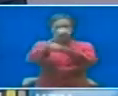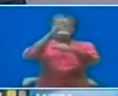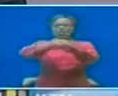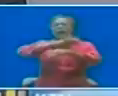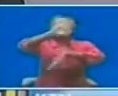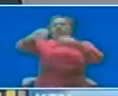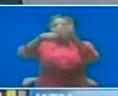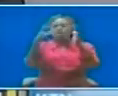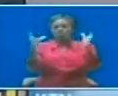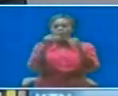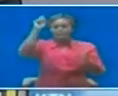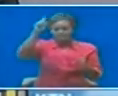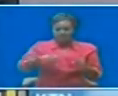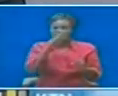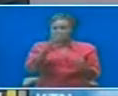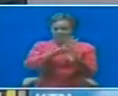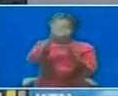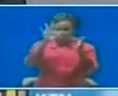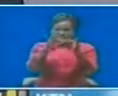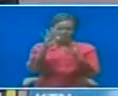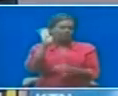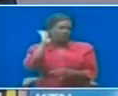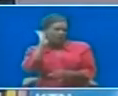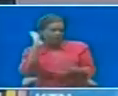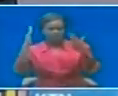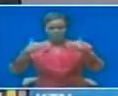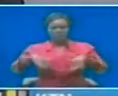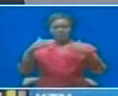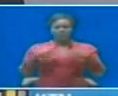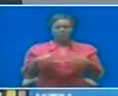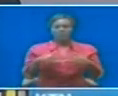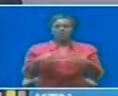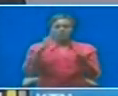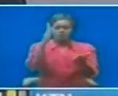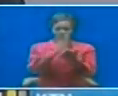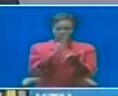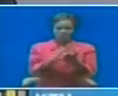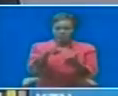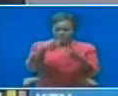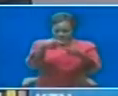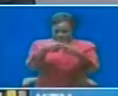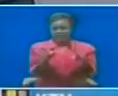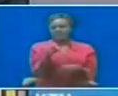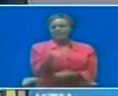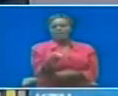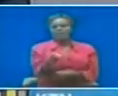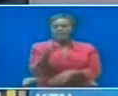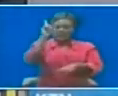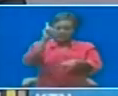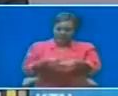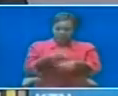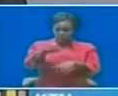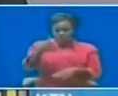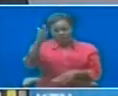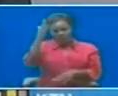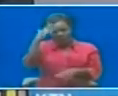You've got to be specific with an audience. That's where it certainly does begin. Mm-hmm. Once you're aware